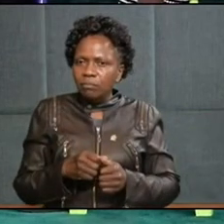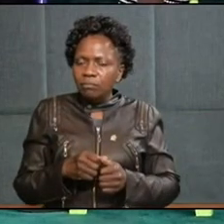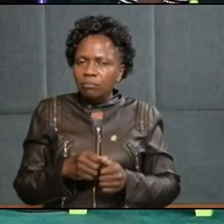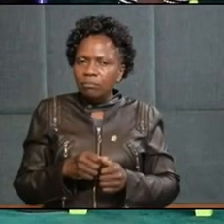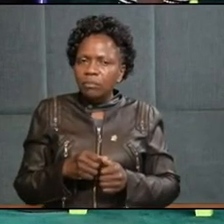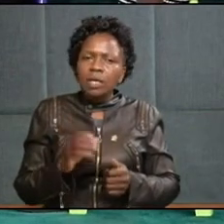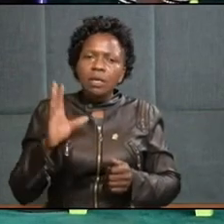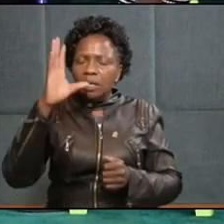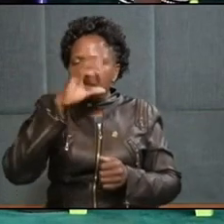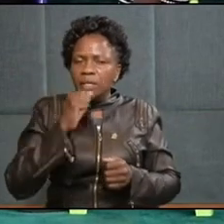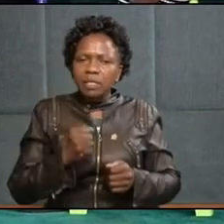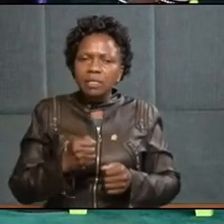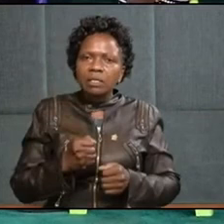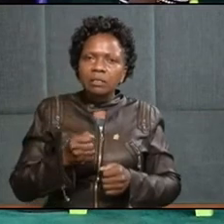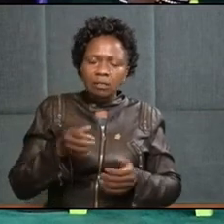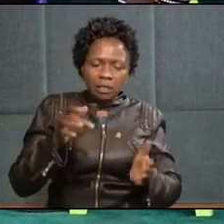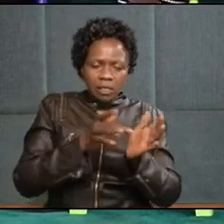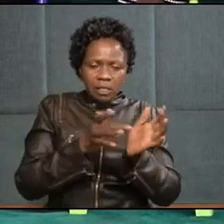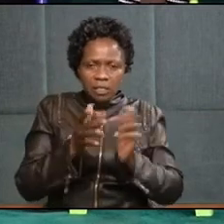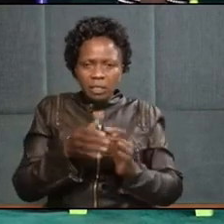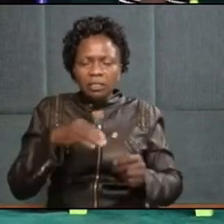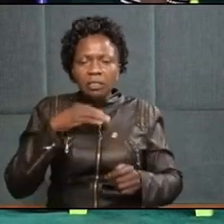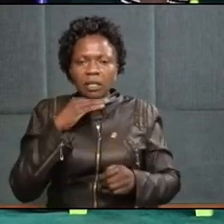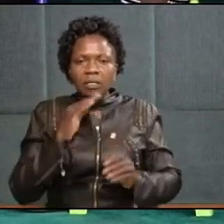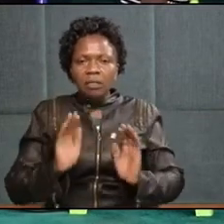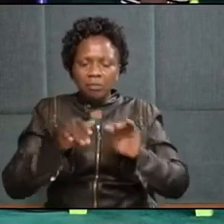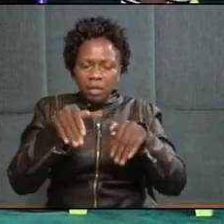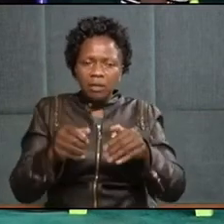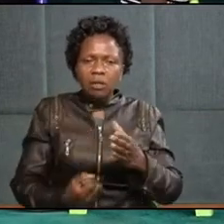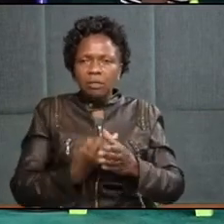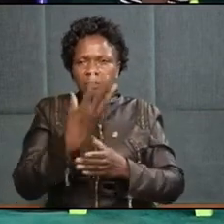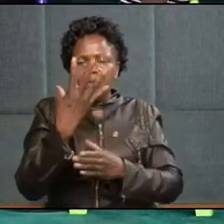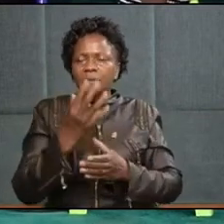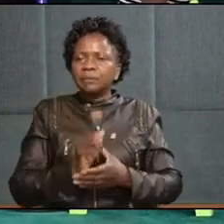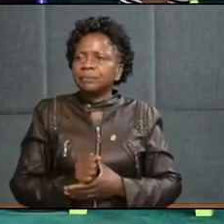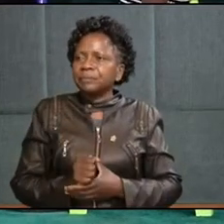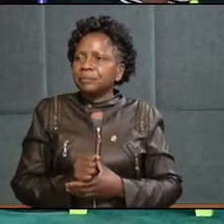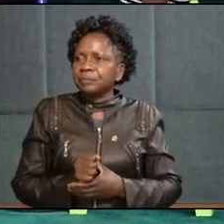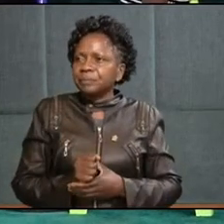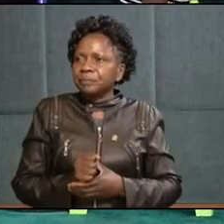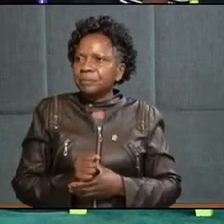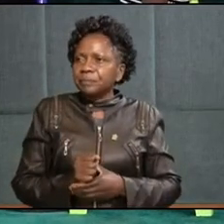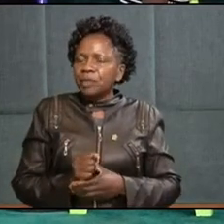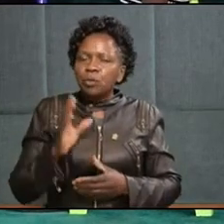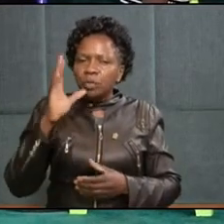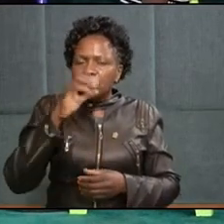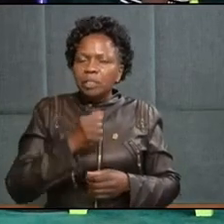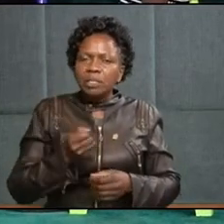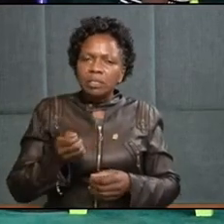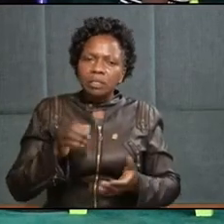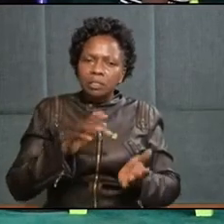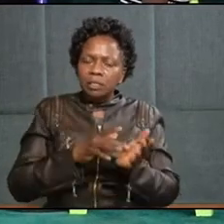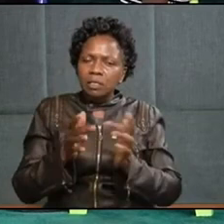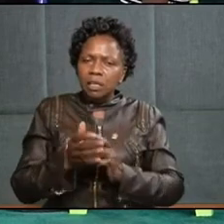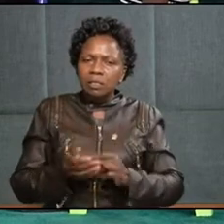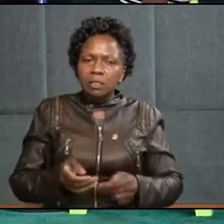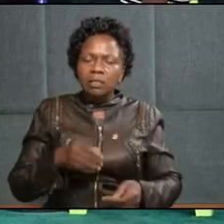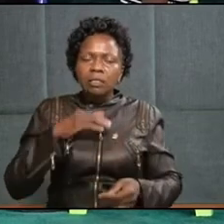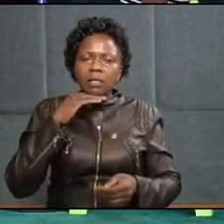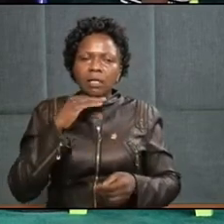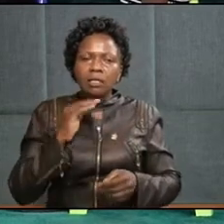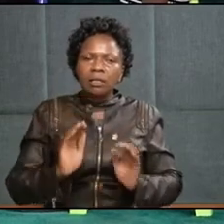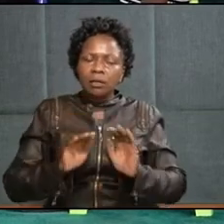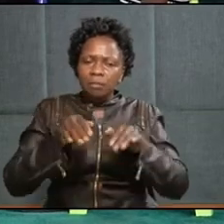Jesus' burial and resurrection. Very well said, Mitch. Apollos was missing Jesus' death, Jesus' burial,